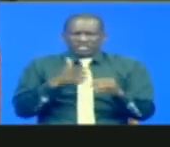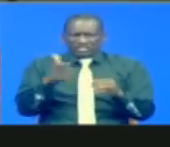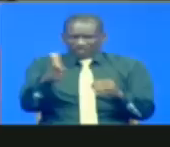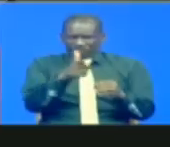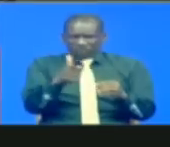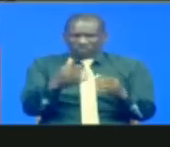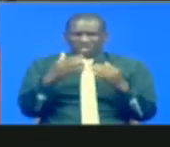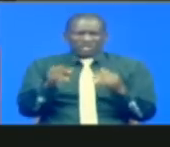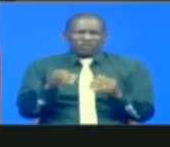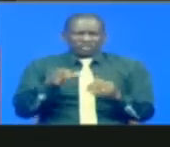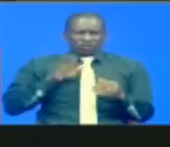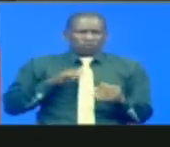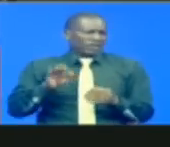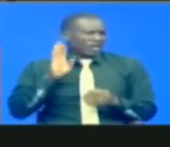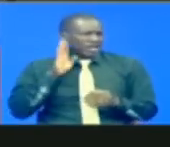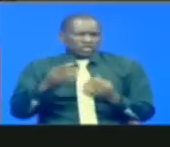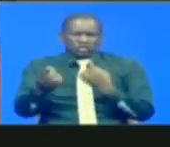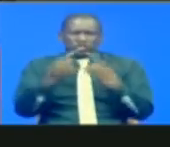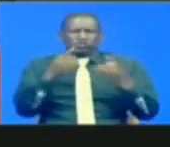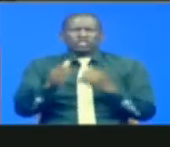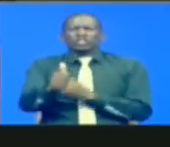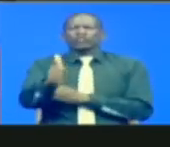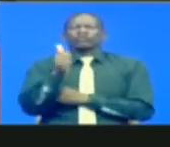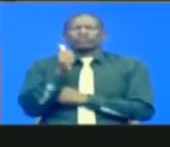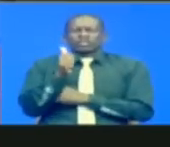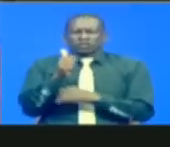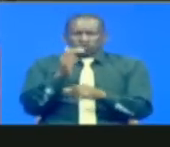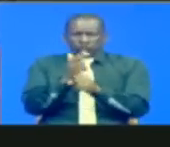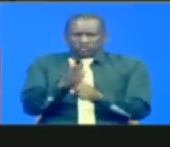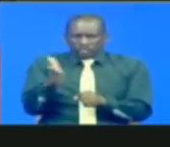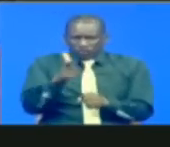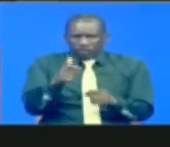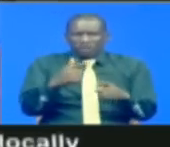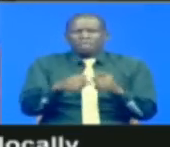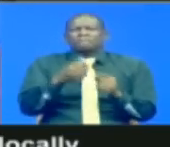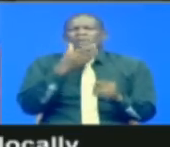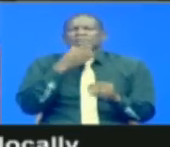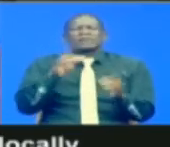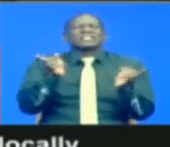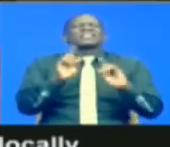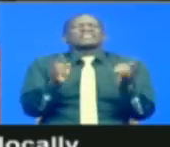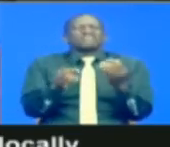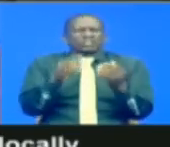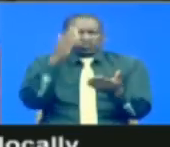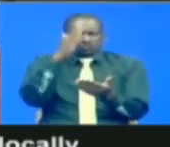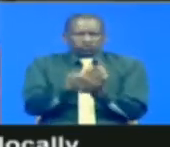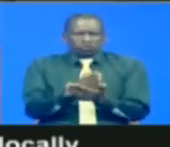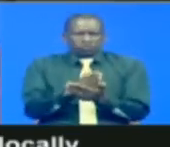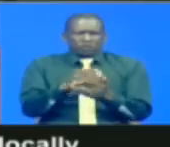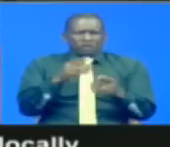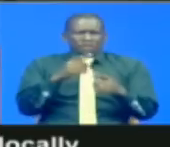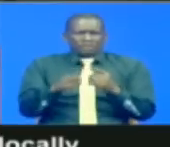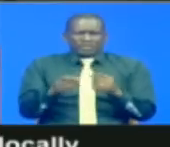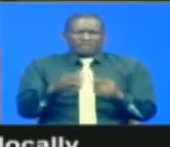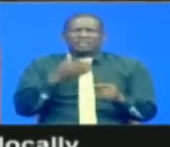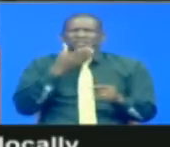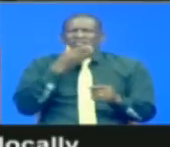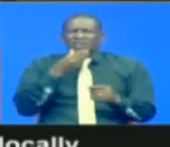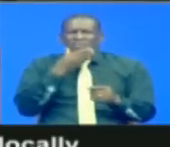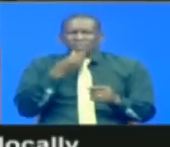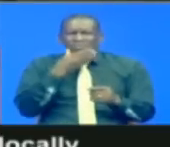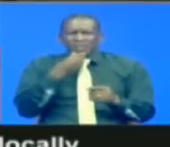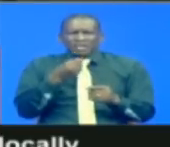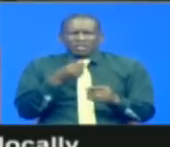is heard speaking in disapproval of the video taking, but the man did not seem to care, but instead appeared to be deriving